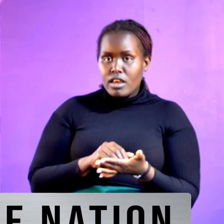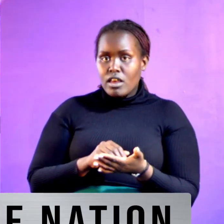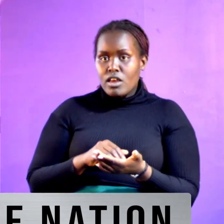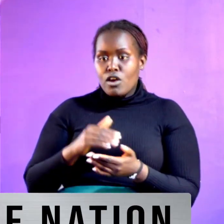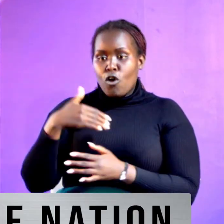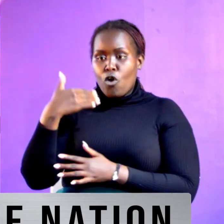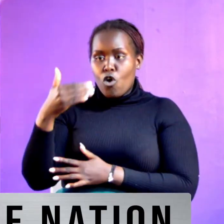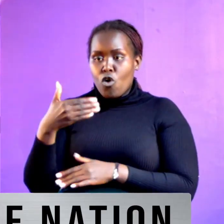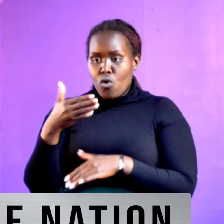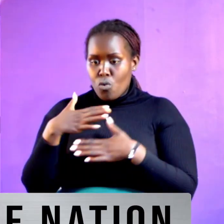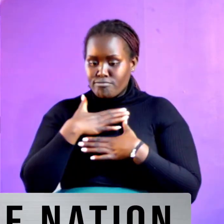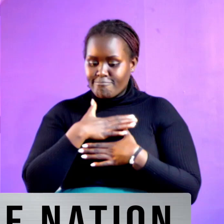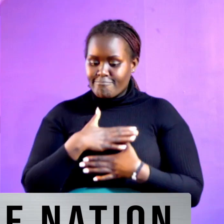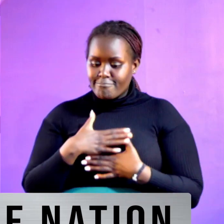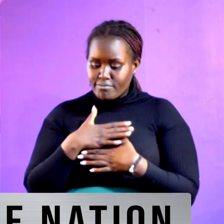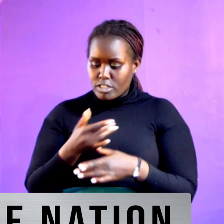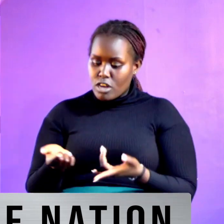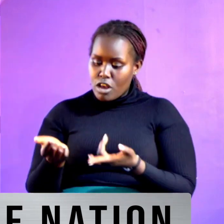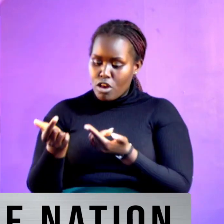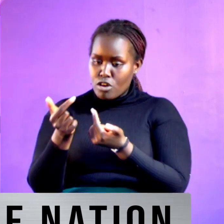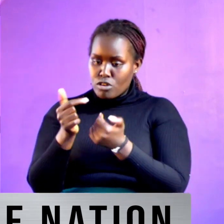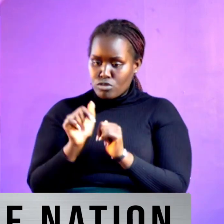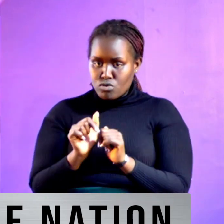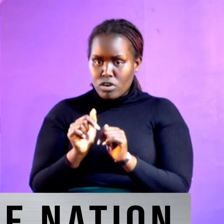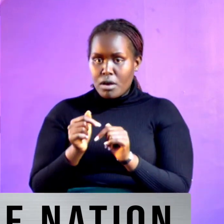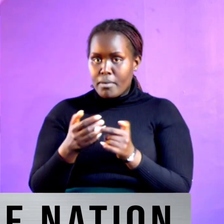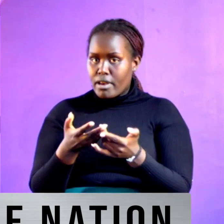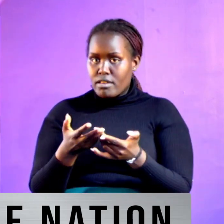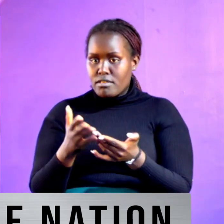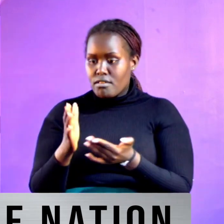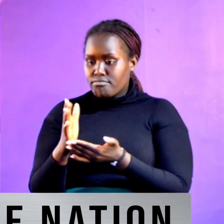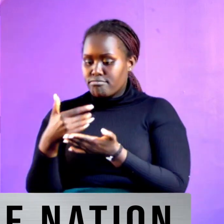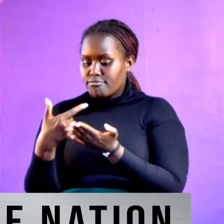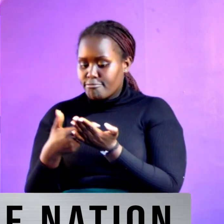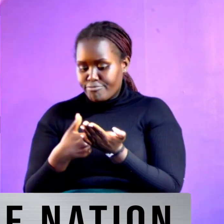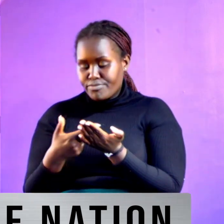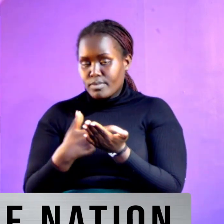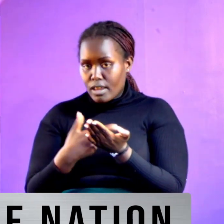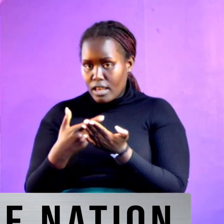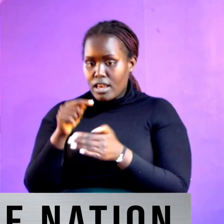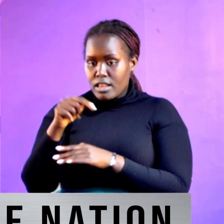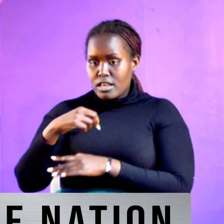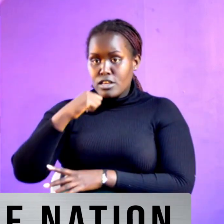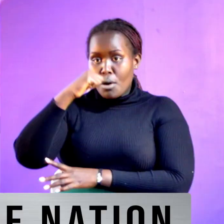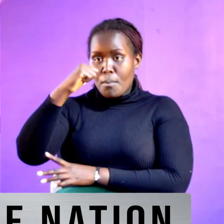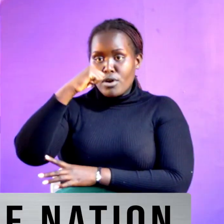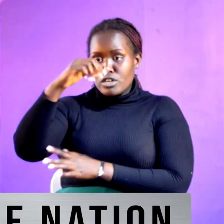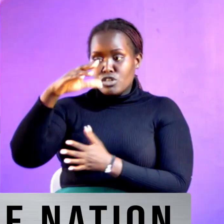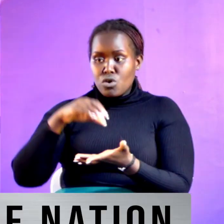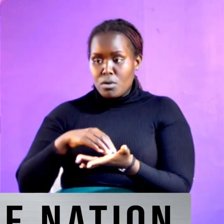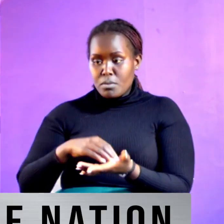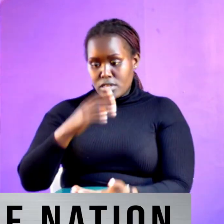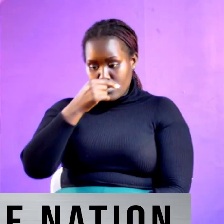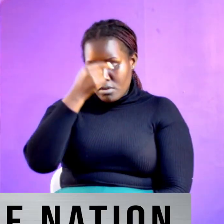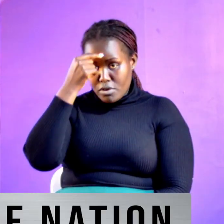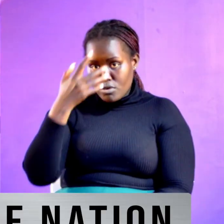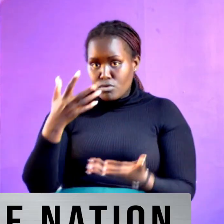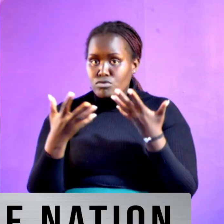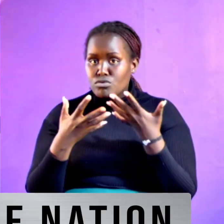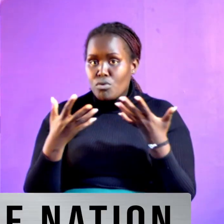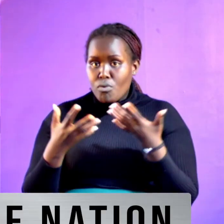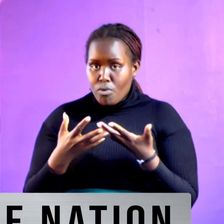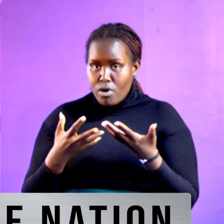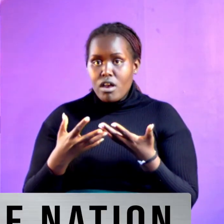a pleasure to come and, of course, dissect these political matters. Because, well, we